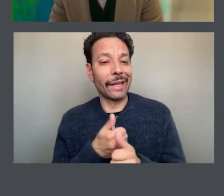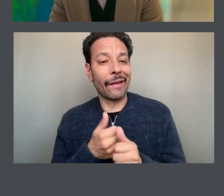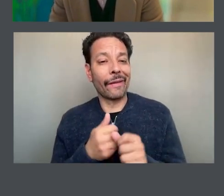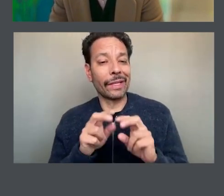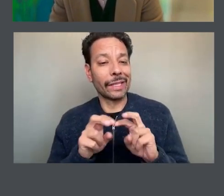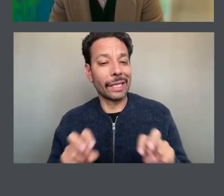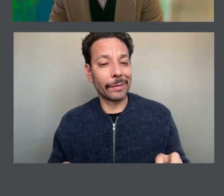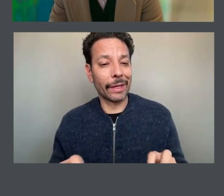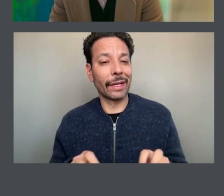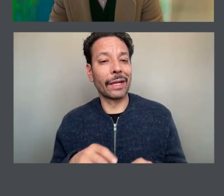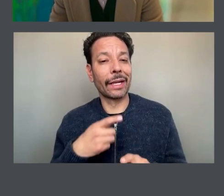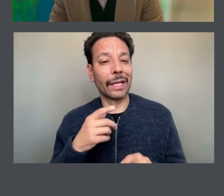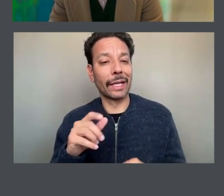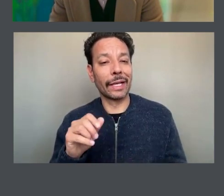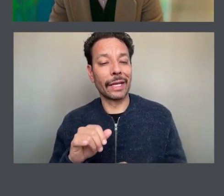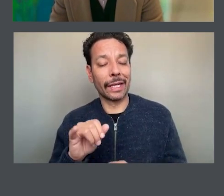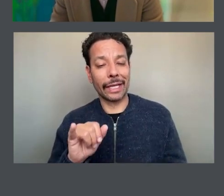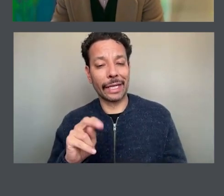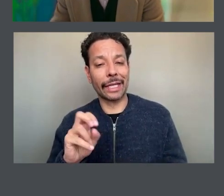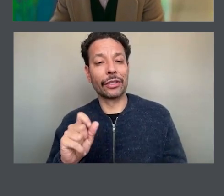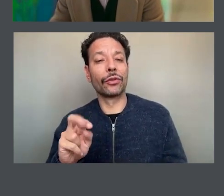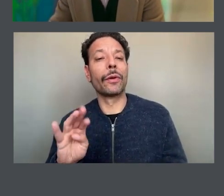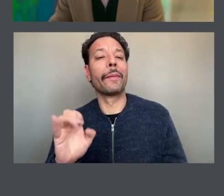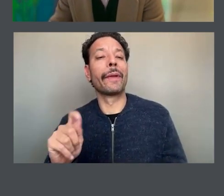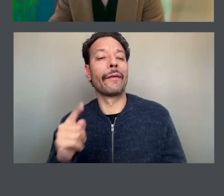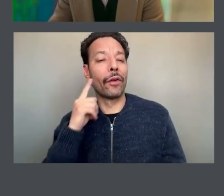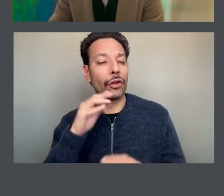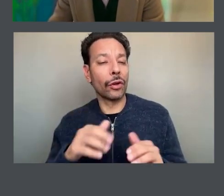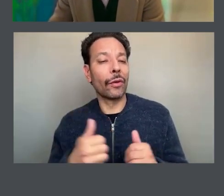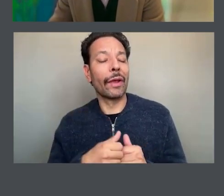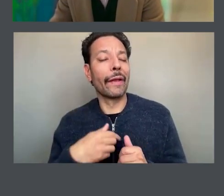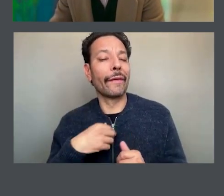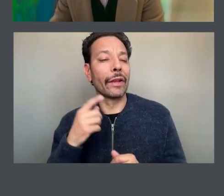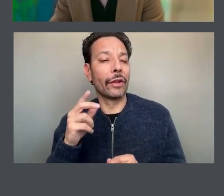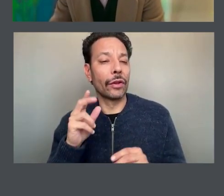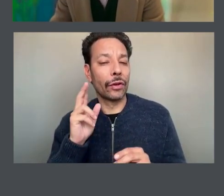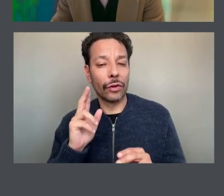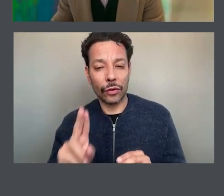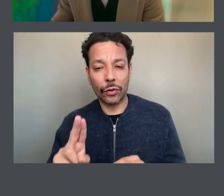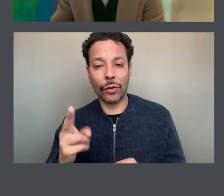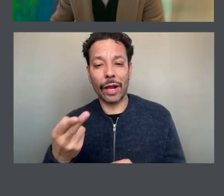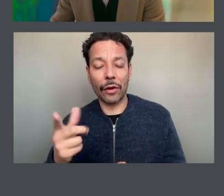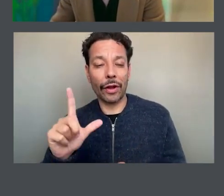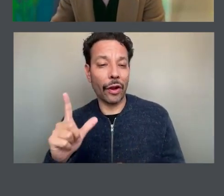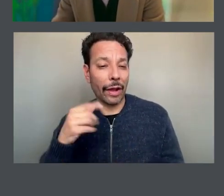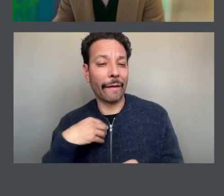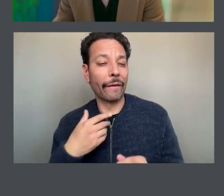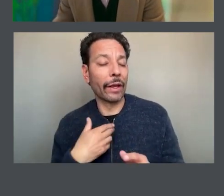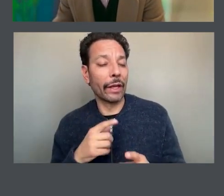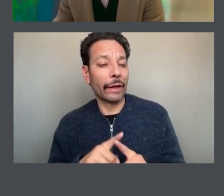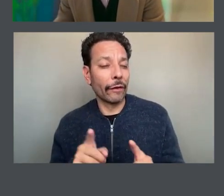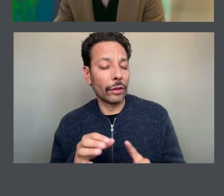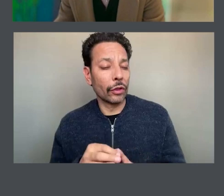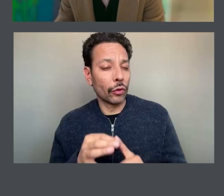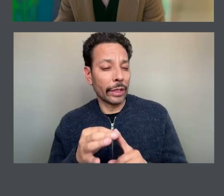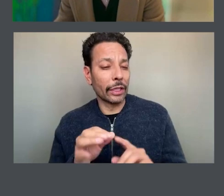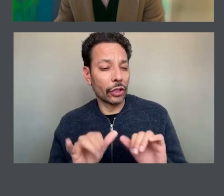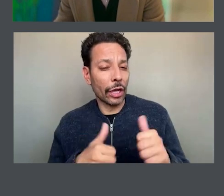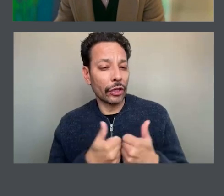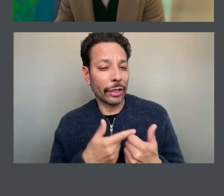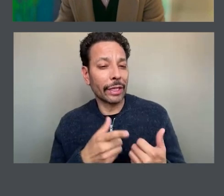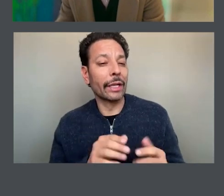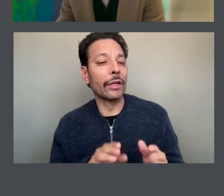self-assessment instrument designed for children with unilateral hearing loss to evaluate unique challenges. And it was developed